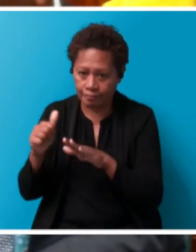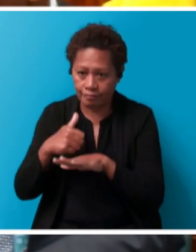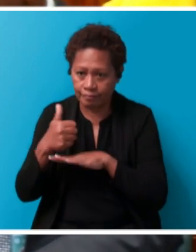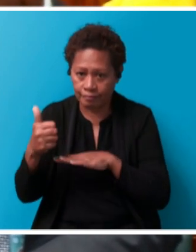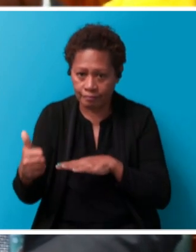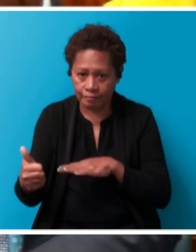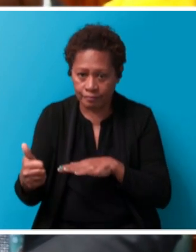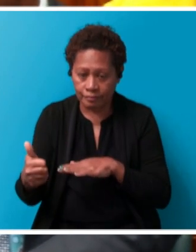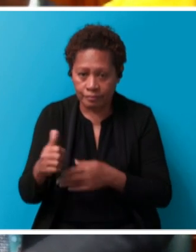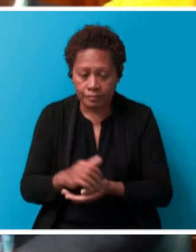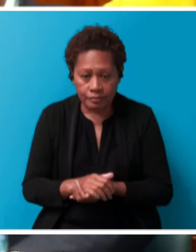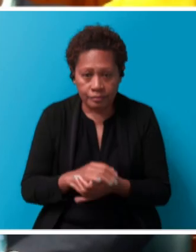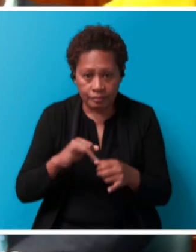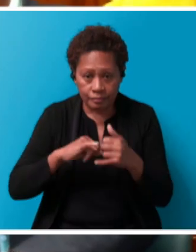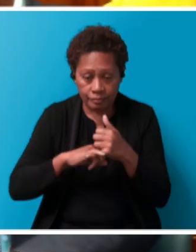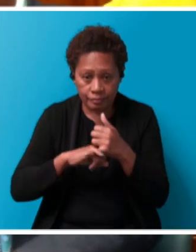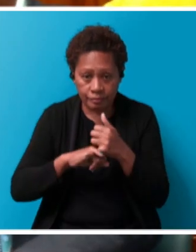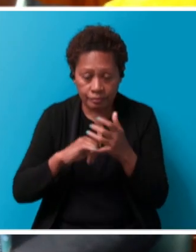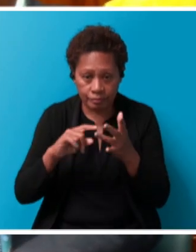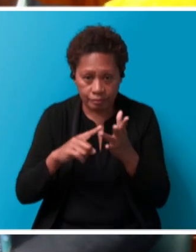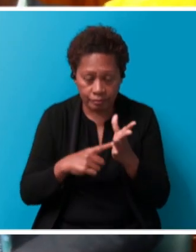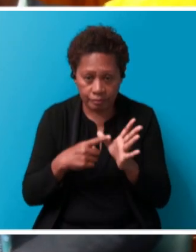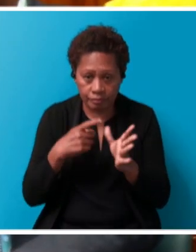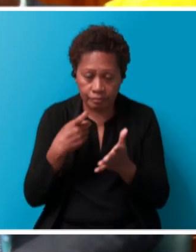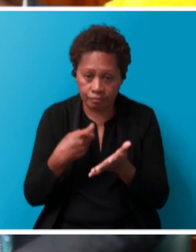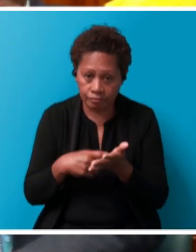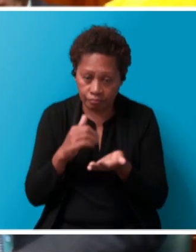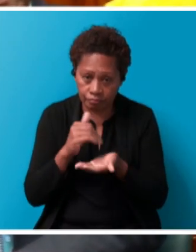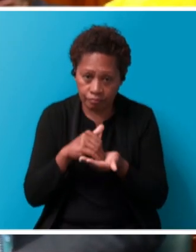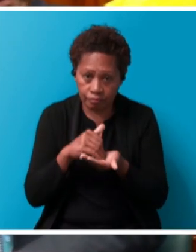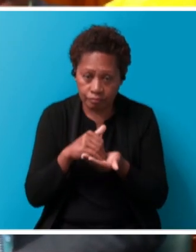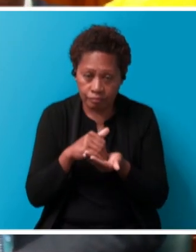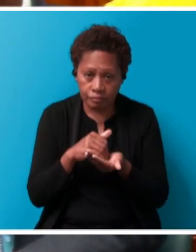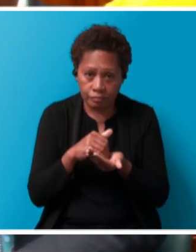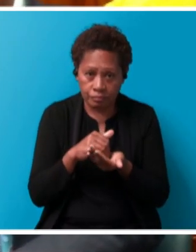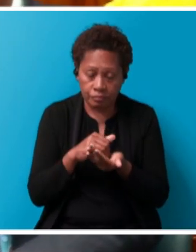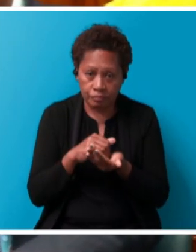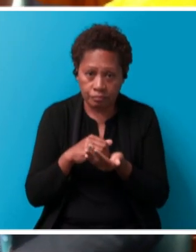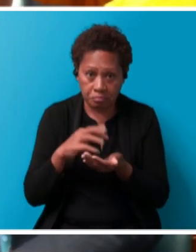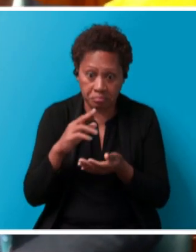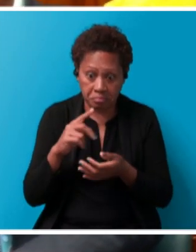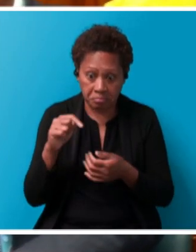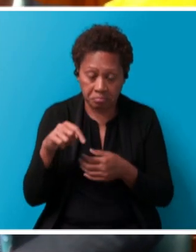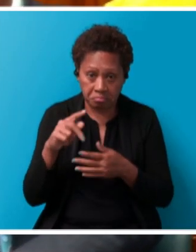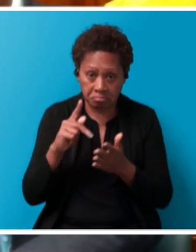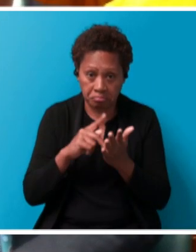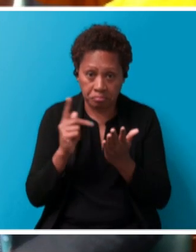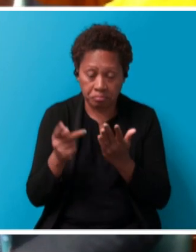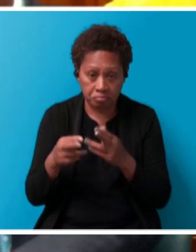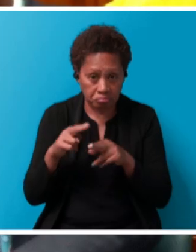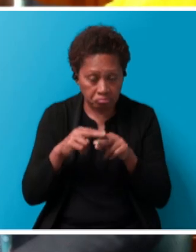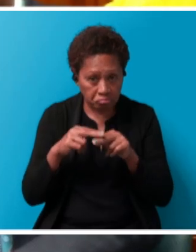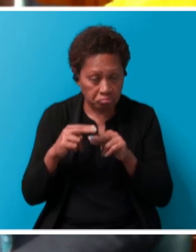Solar Technology and Application Resource Center, or STACI. For this particular project, Fiji was one of